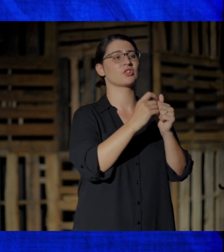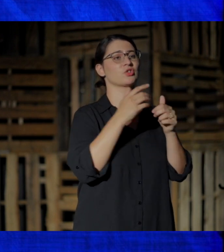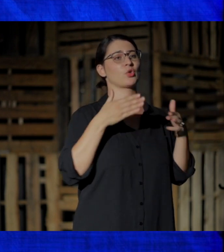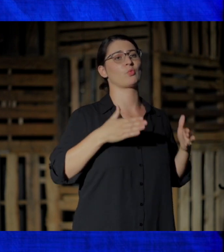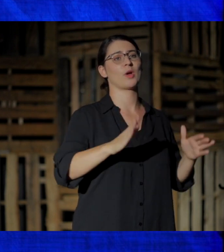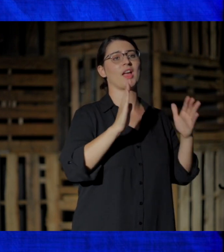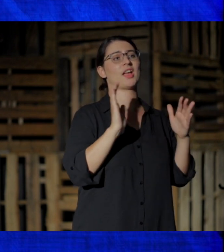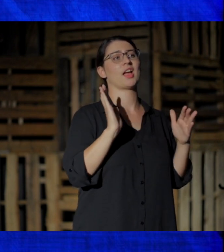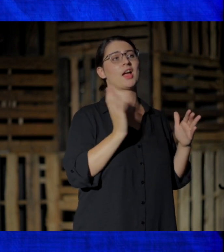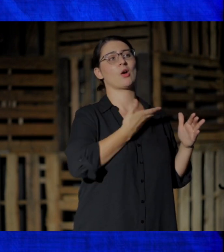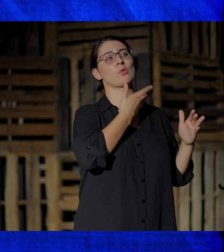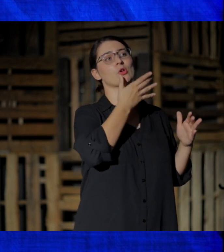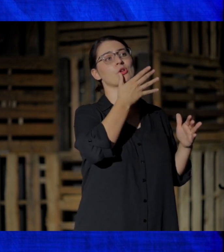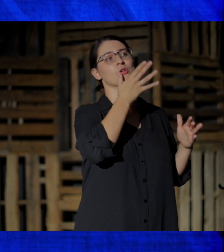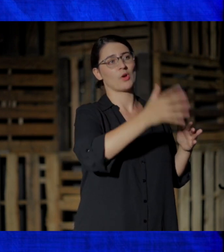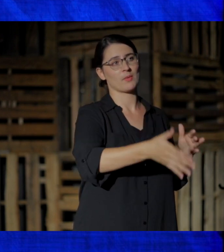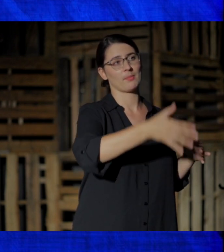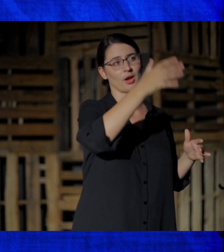got the wrong mark.